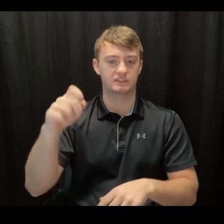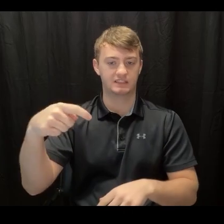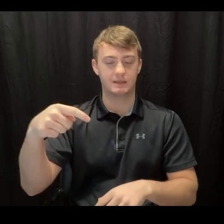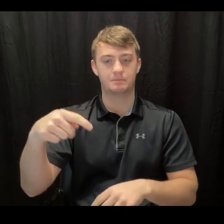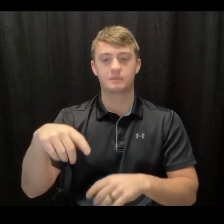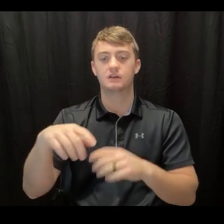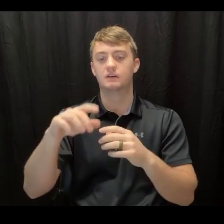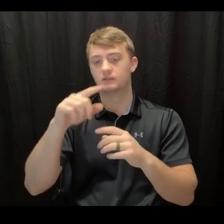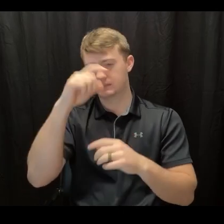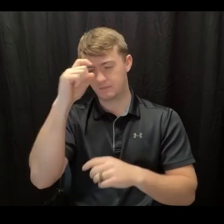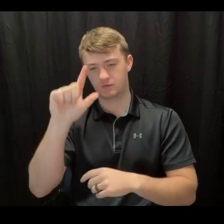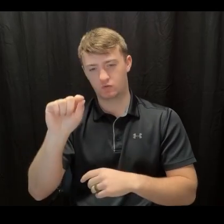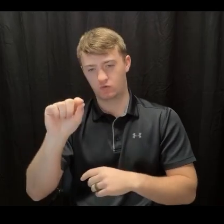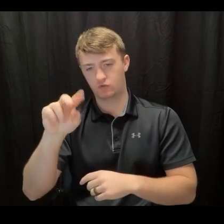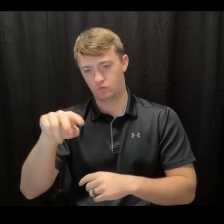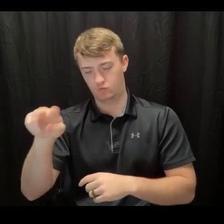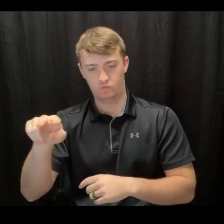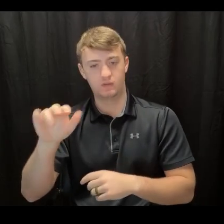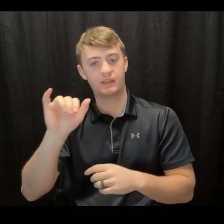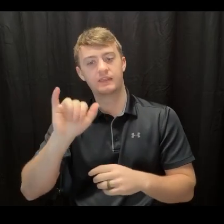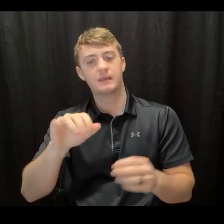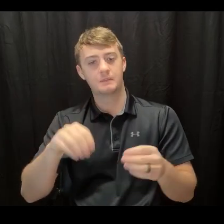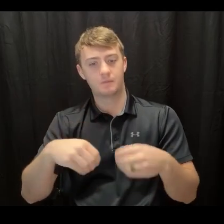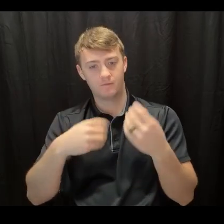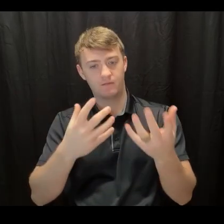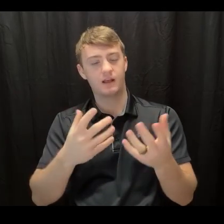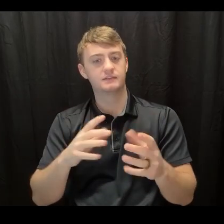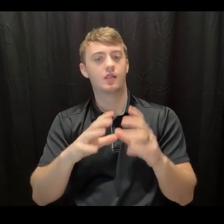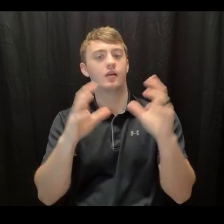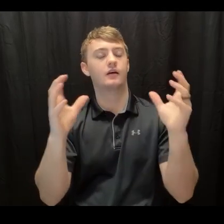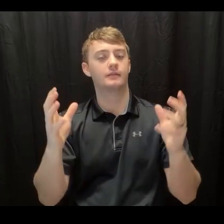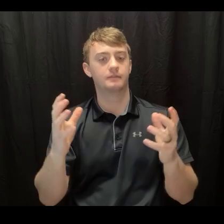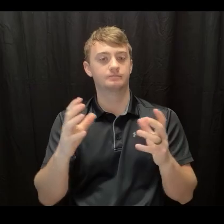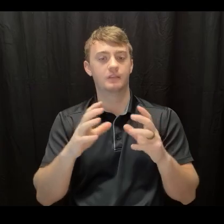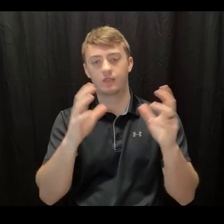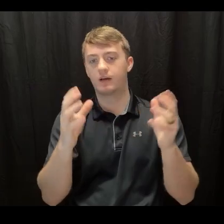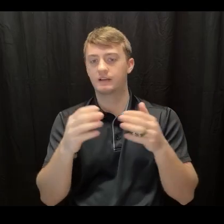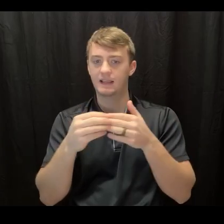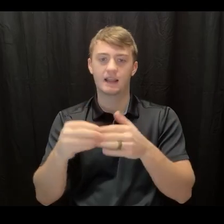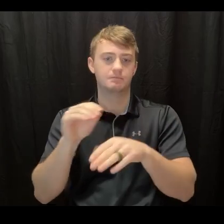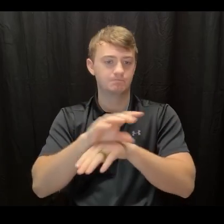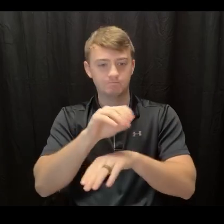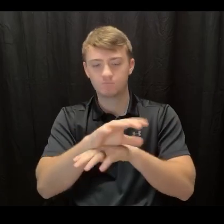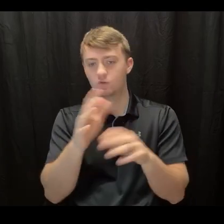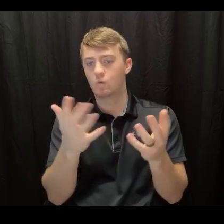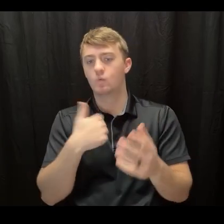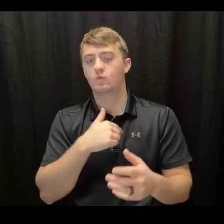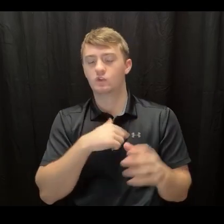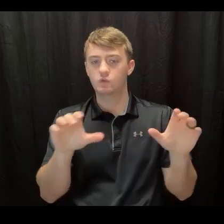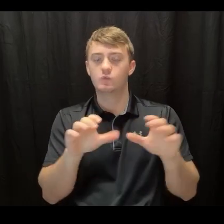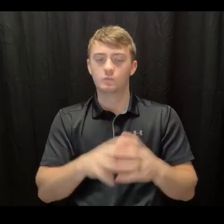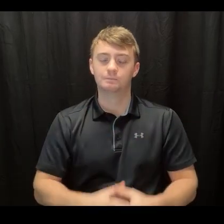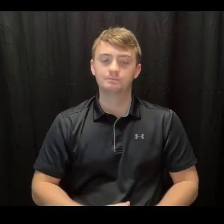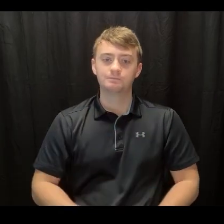in the summer of 2022, that provides a lot of guidance for what we